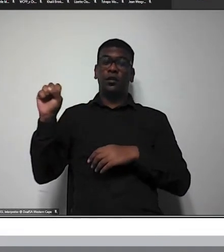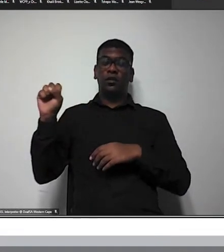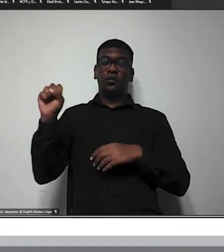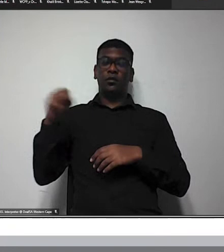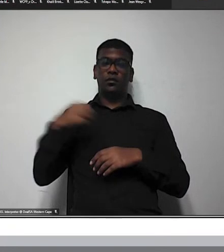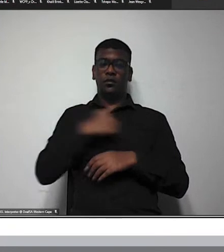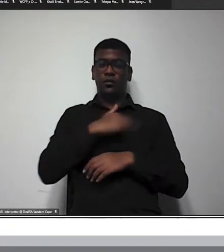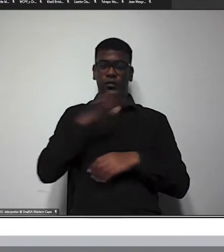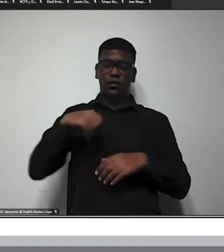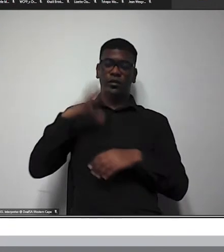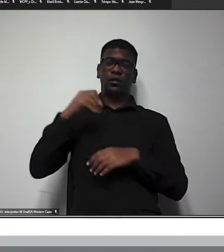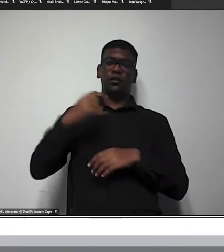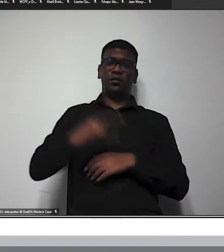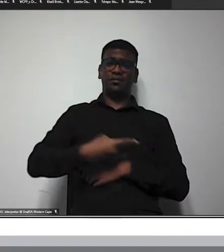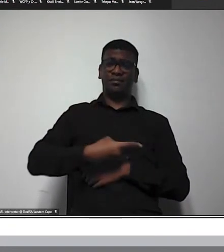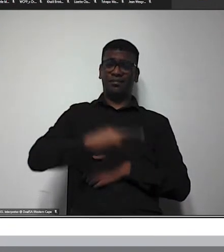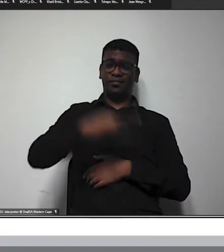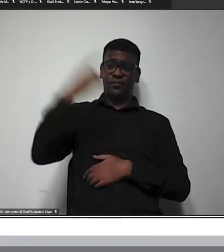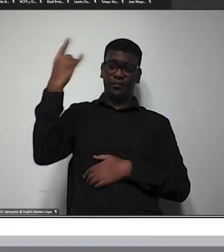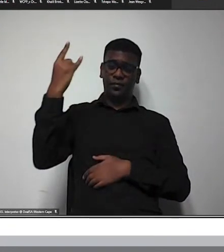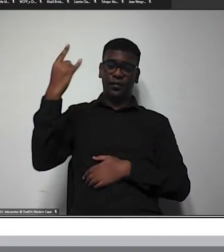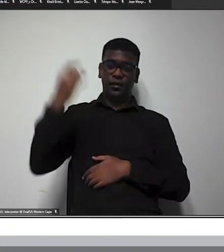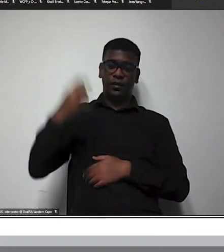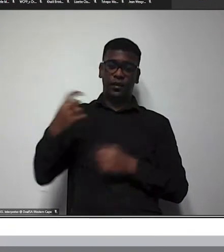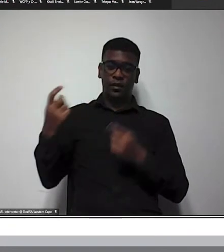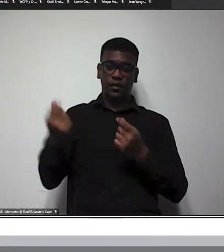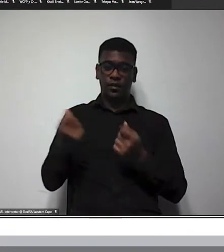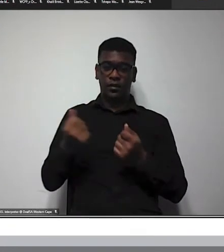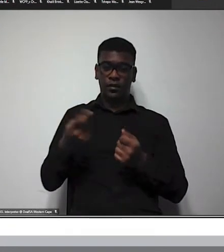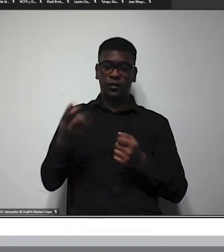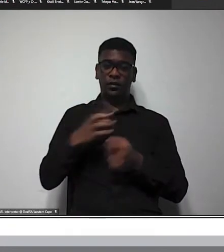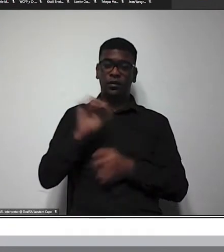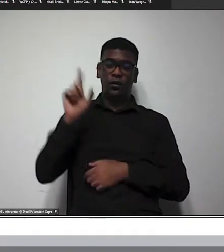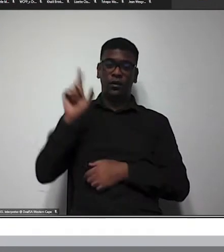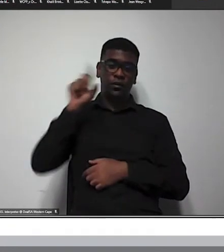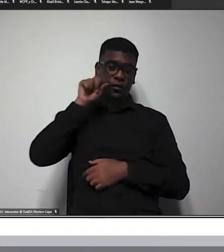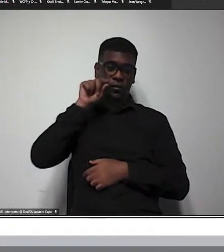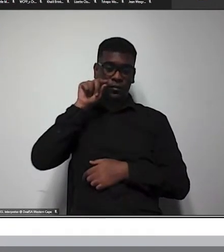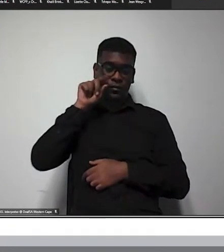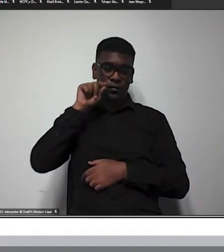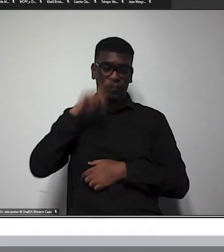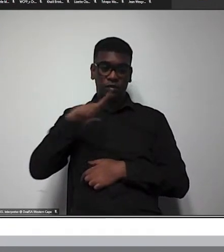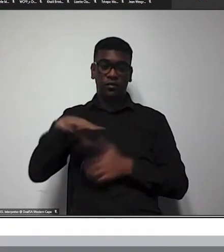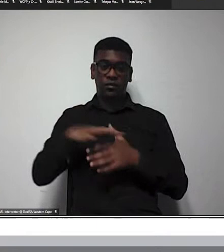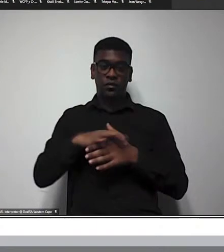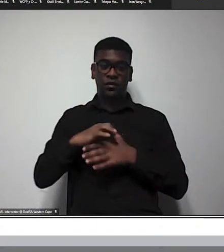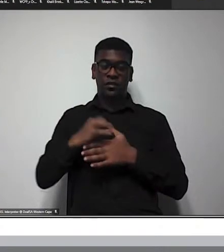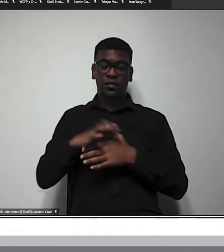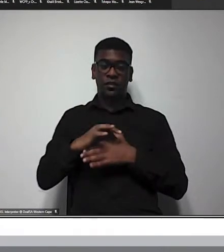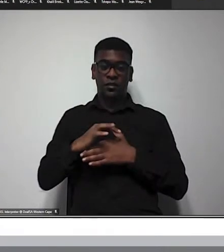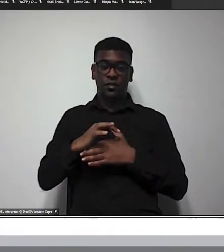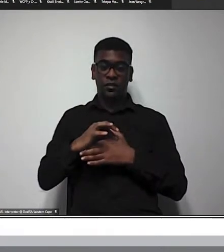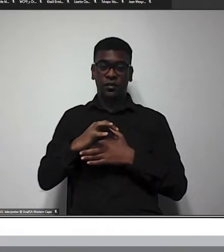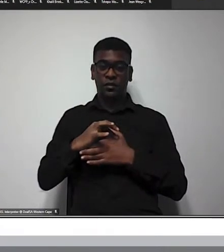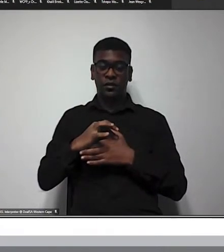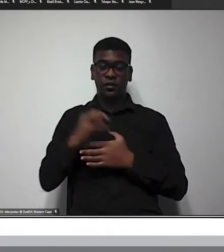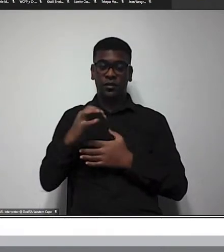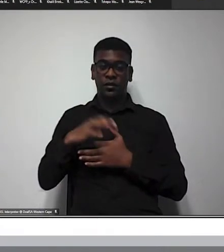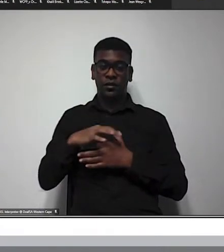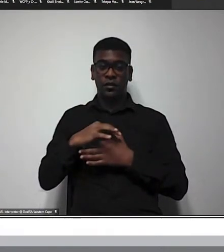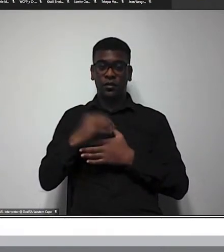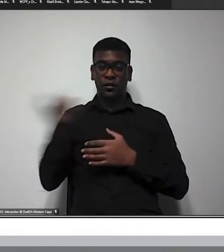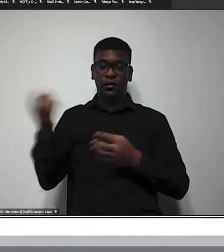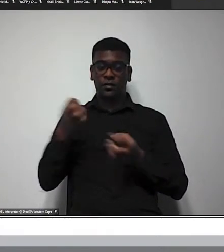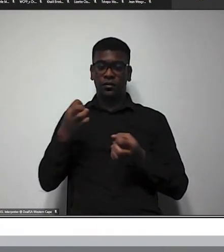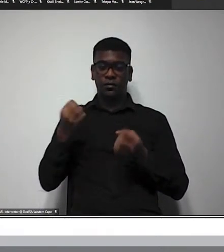have actually higher prices actually of chicken in particular, which is actually the meat that is actually, you know, being actually